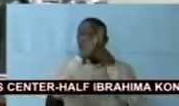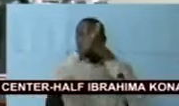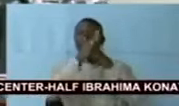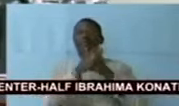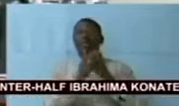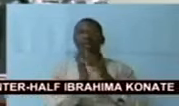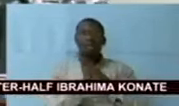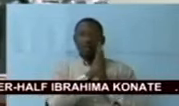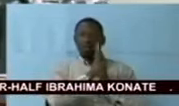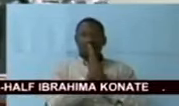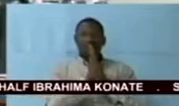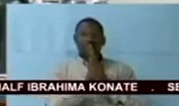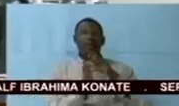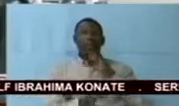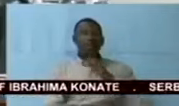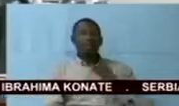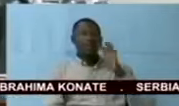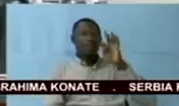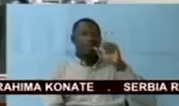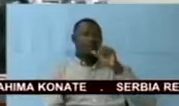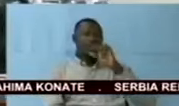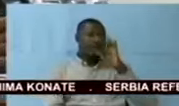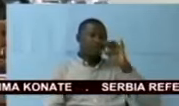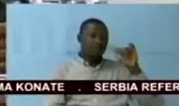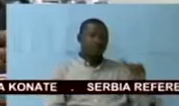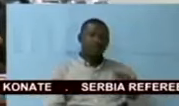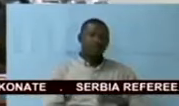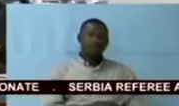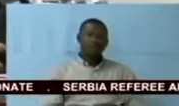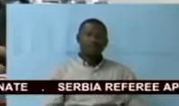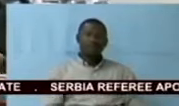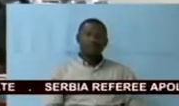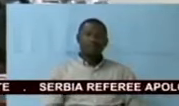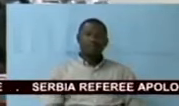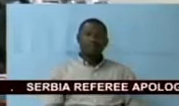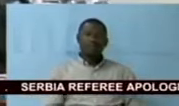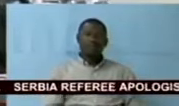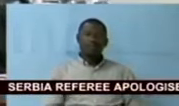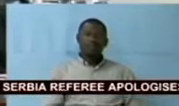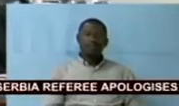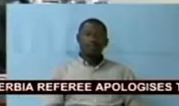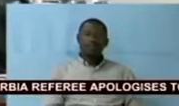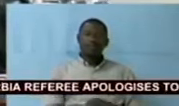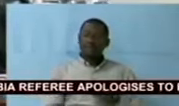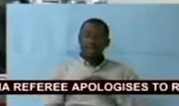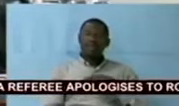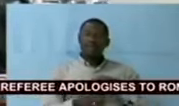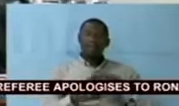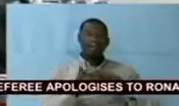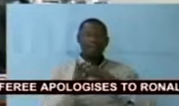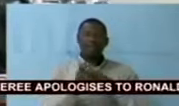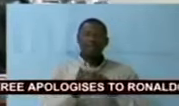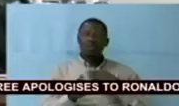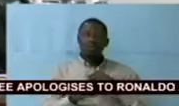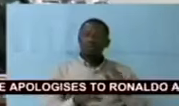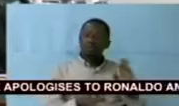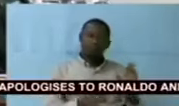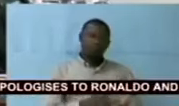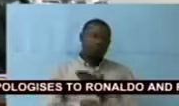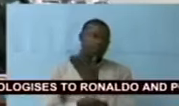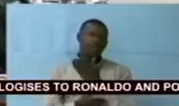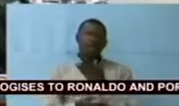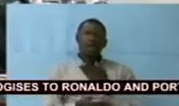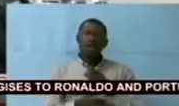city akama pruka da bondi kolkono to get rid of him in the defense as well. Well, kada bondi wo mumolu ye men ya lonko be lori